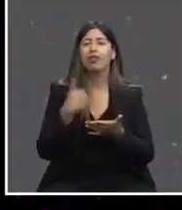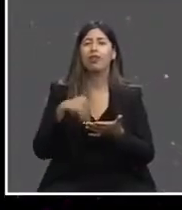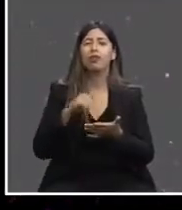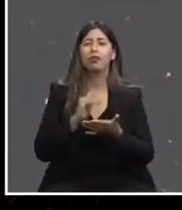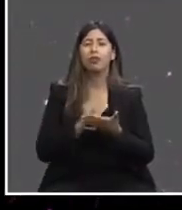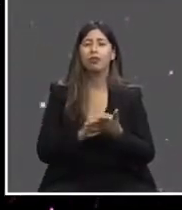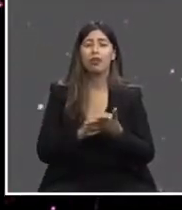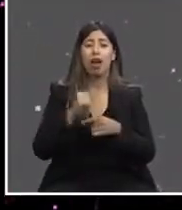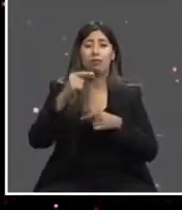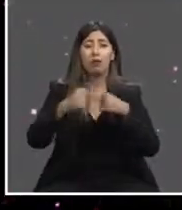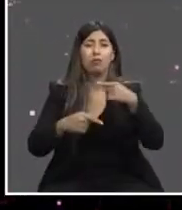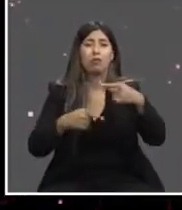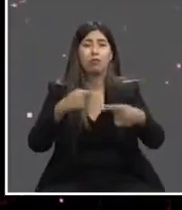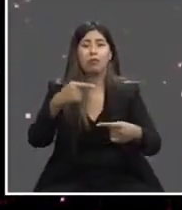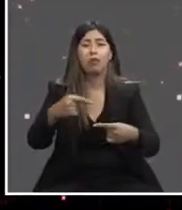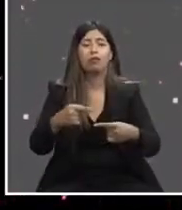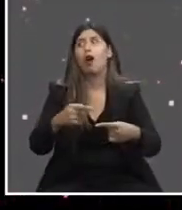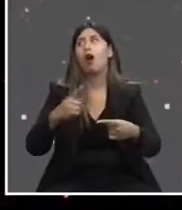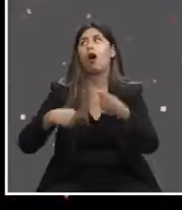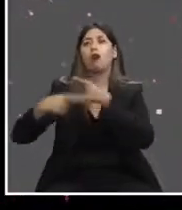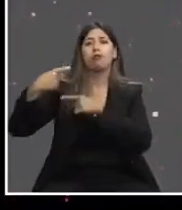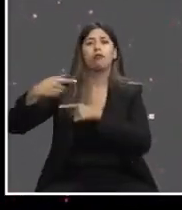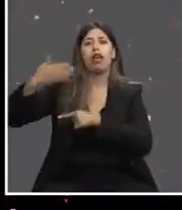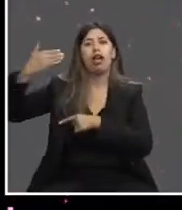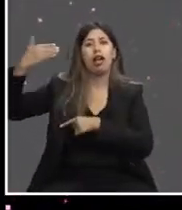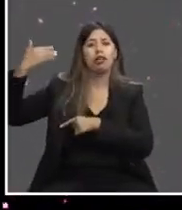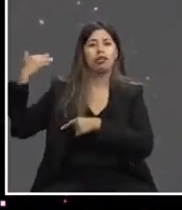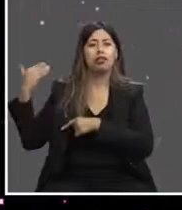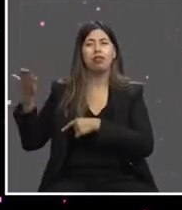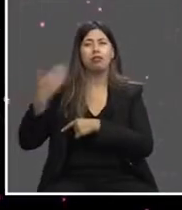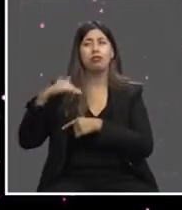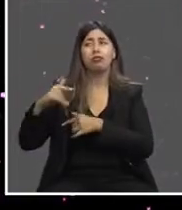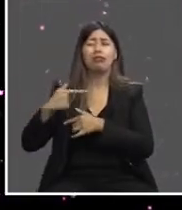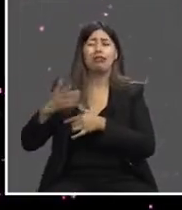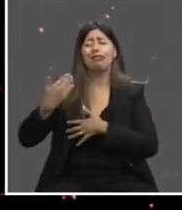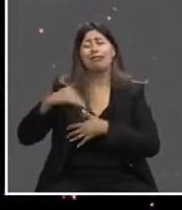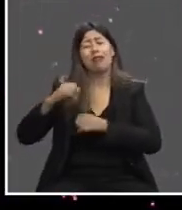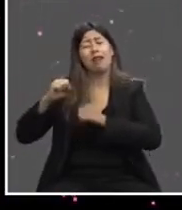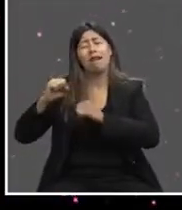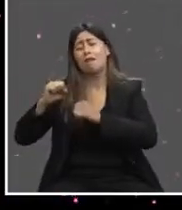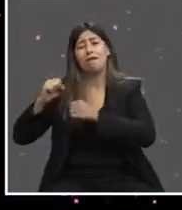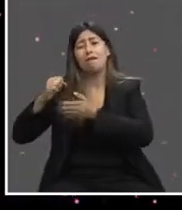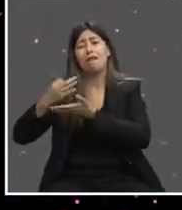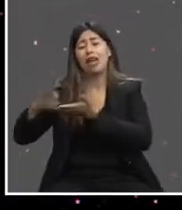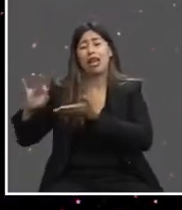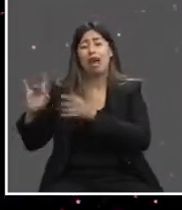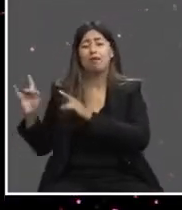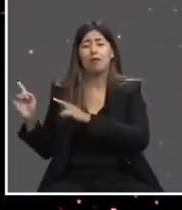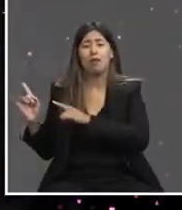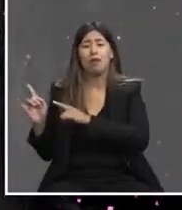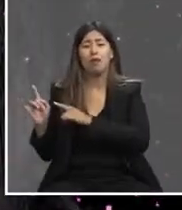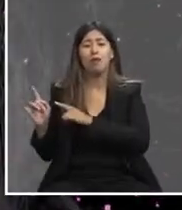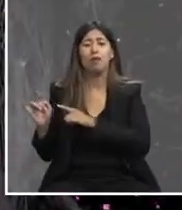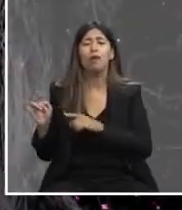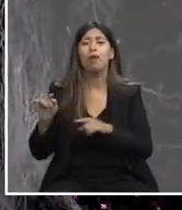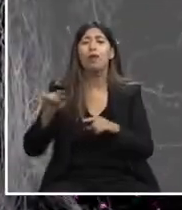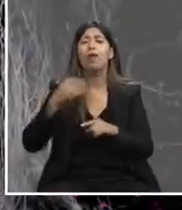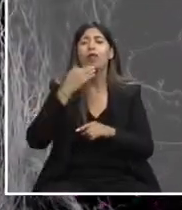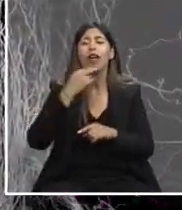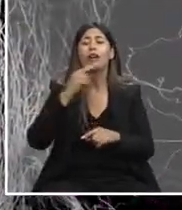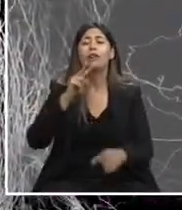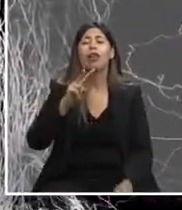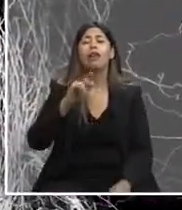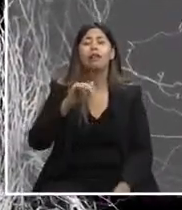We could also make a case based on virtue, on how, by risking our entire future, humanity itself displays a staggering deficiency